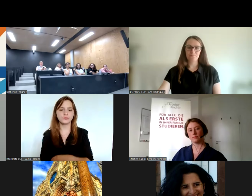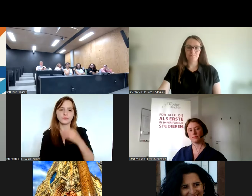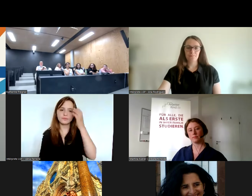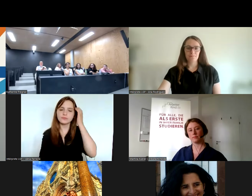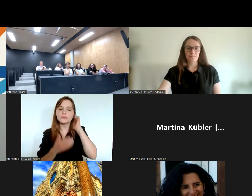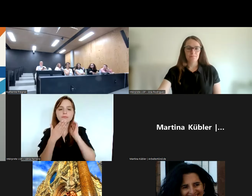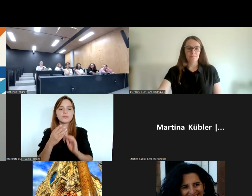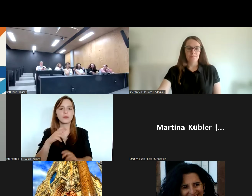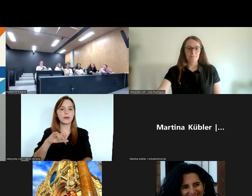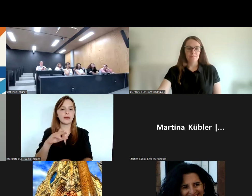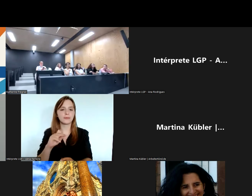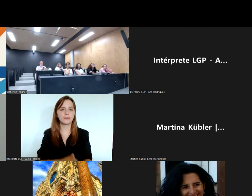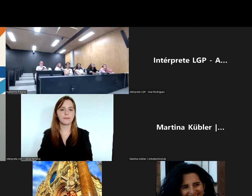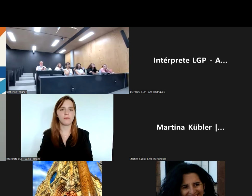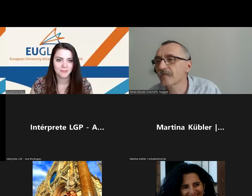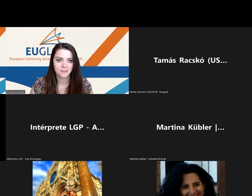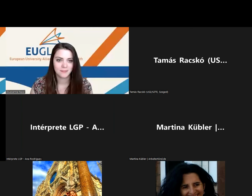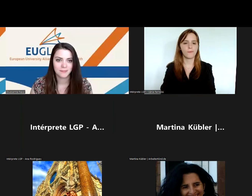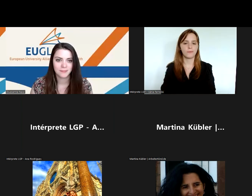Maria.